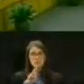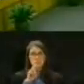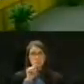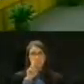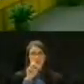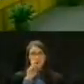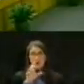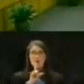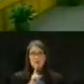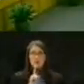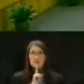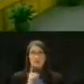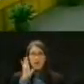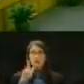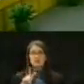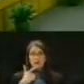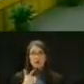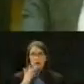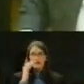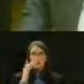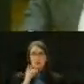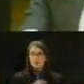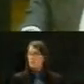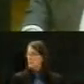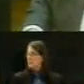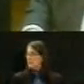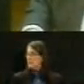Yeah, I'll make that a substitute motion. And I'll second.